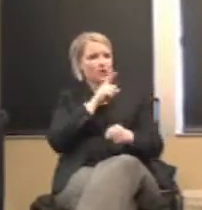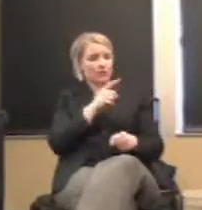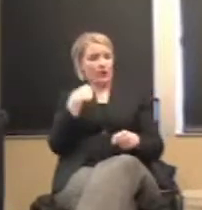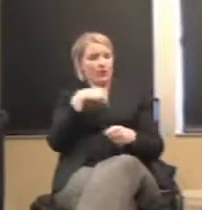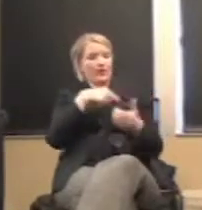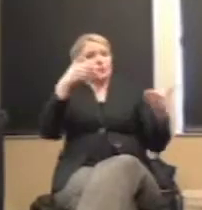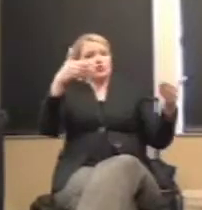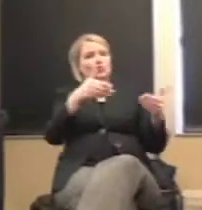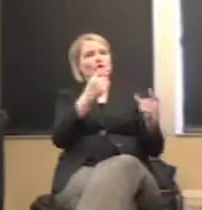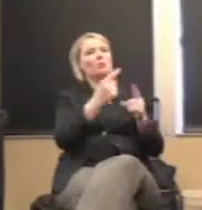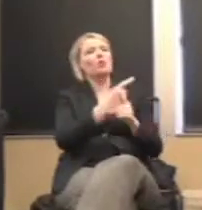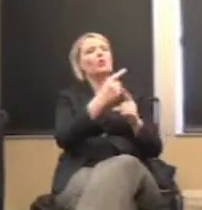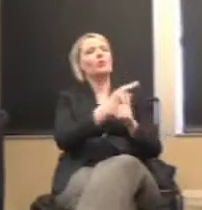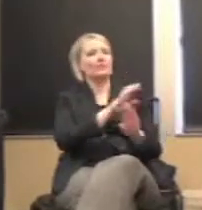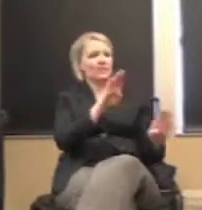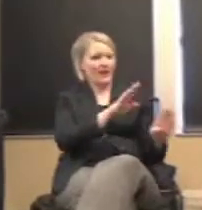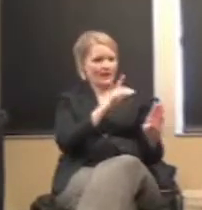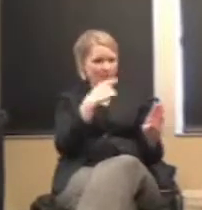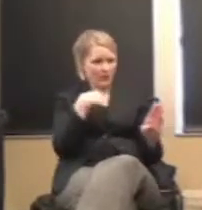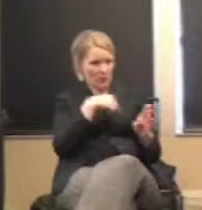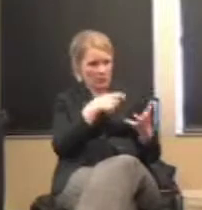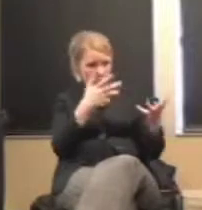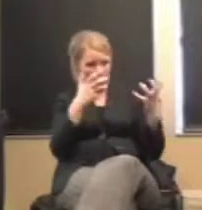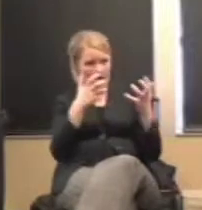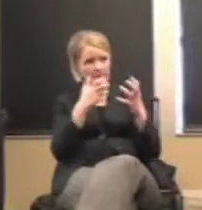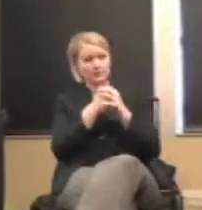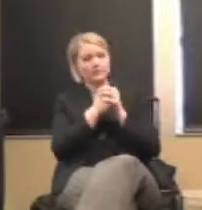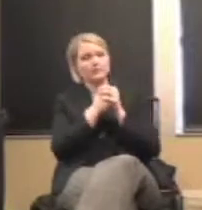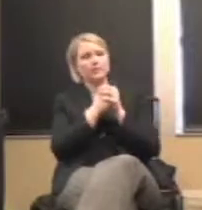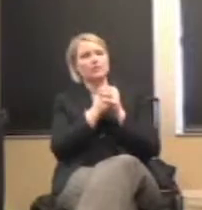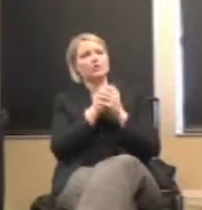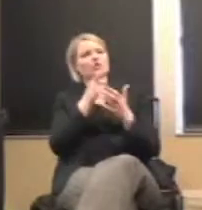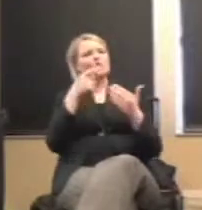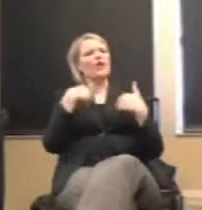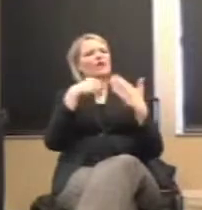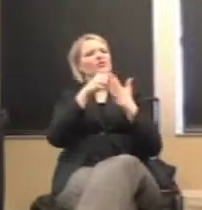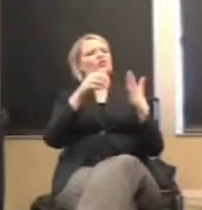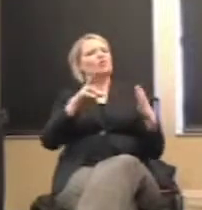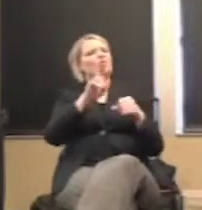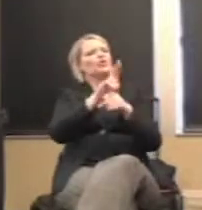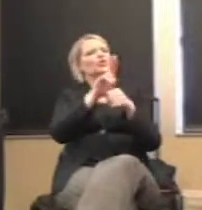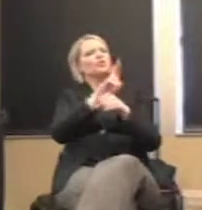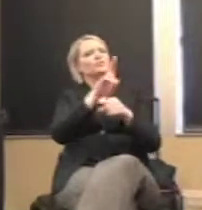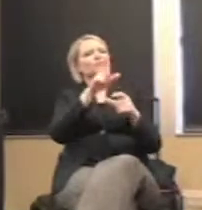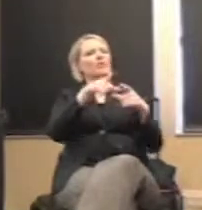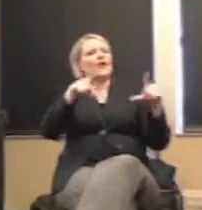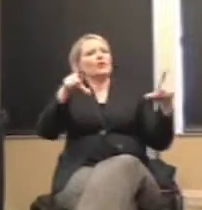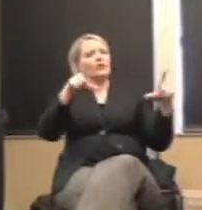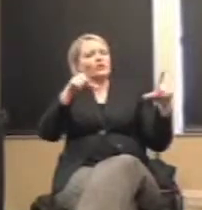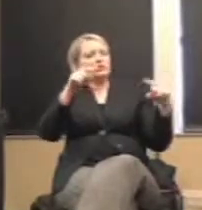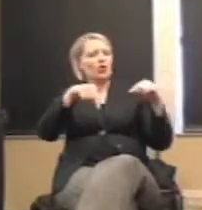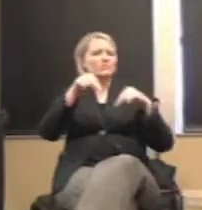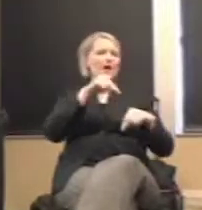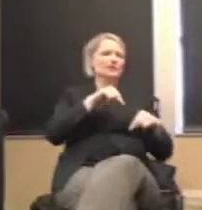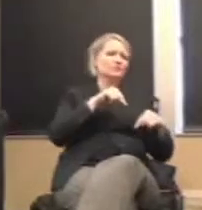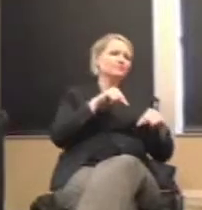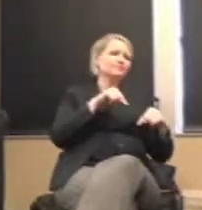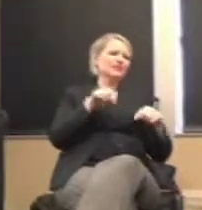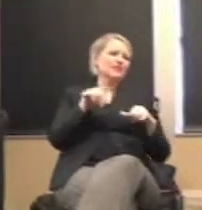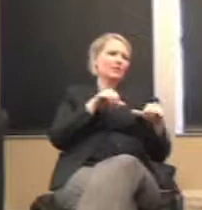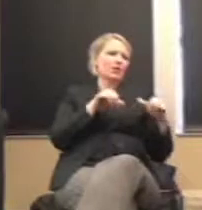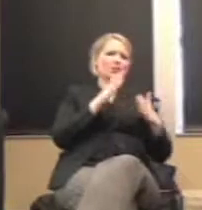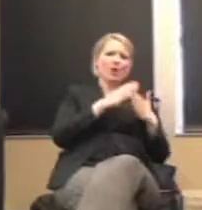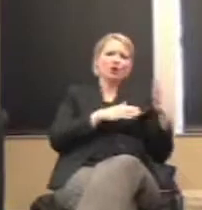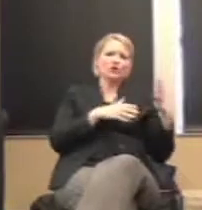the appropriate behavior that we want to. You have the student use, the language. It goes back to very similar parts of